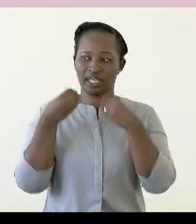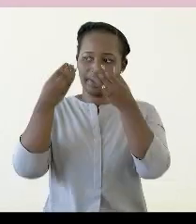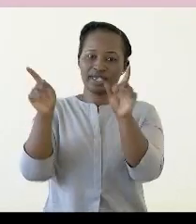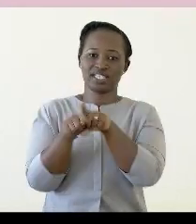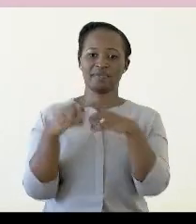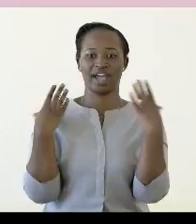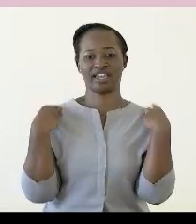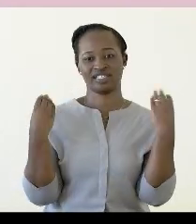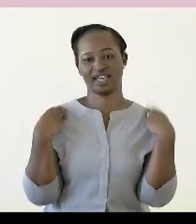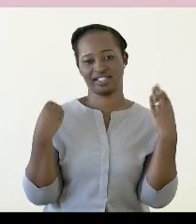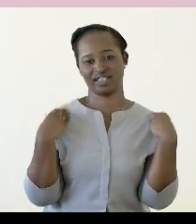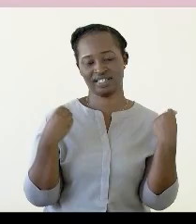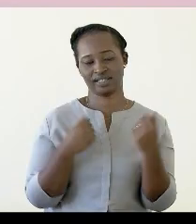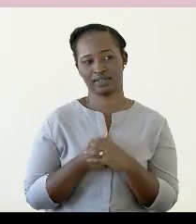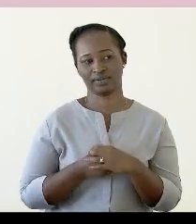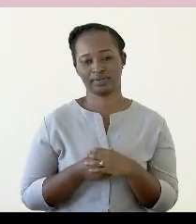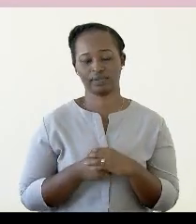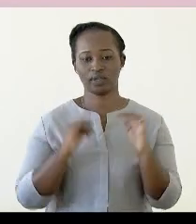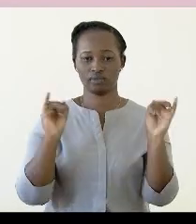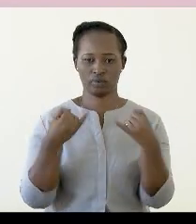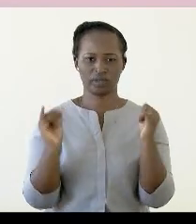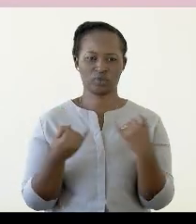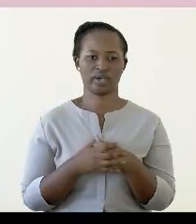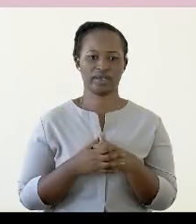an exercise, okay? You will try that.